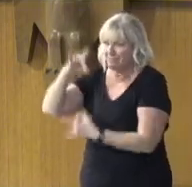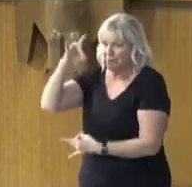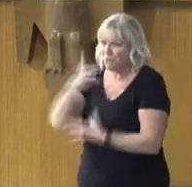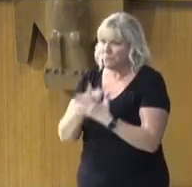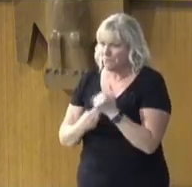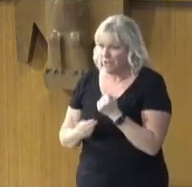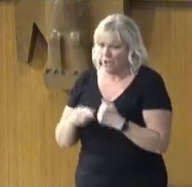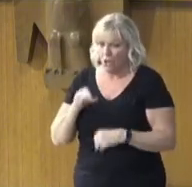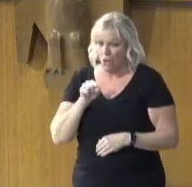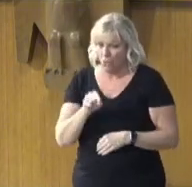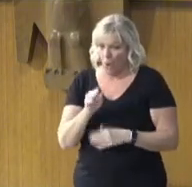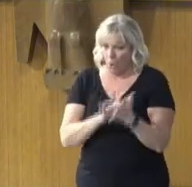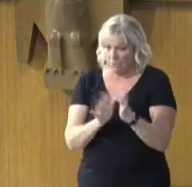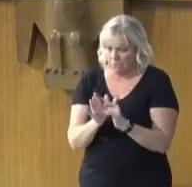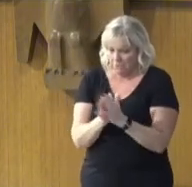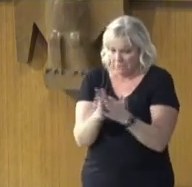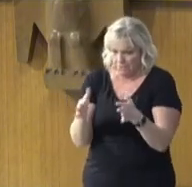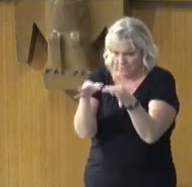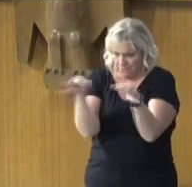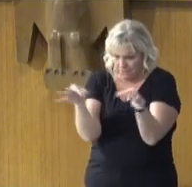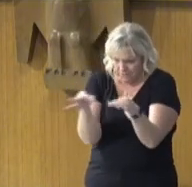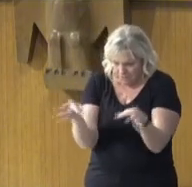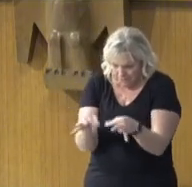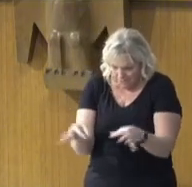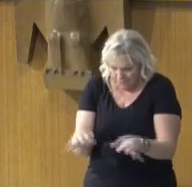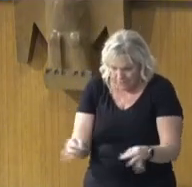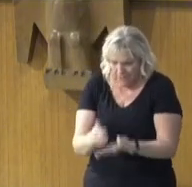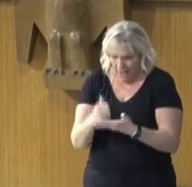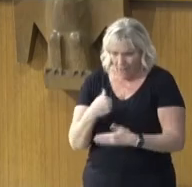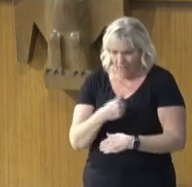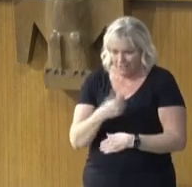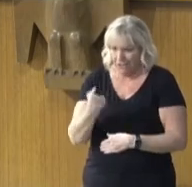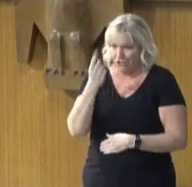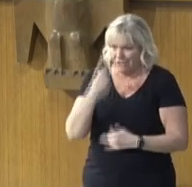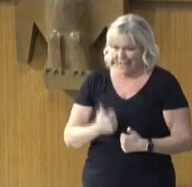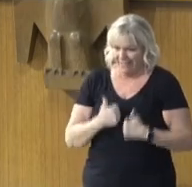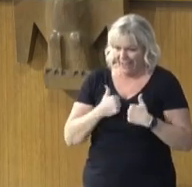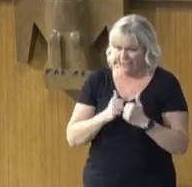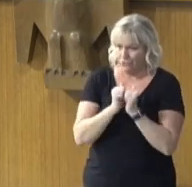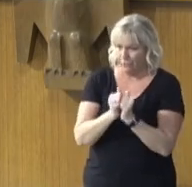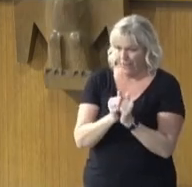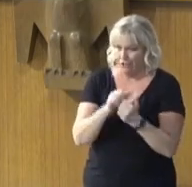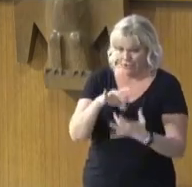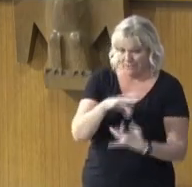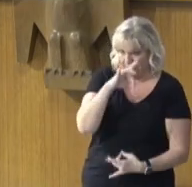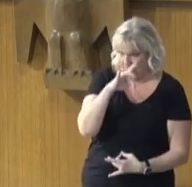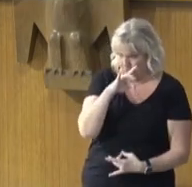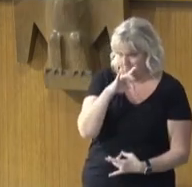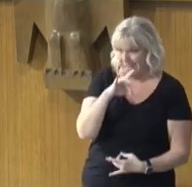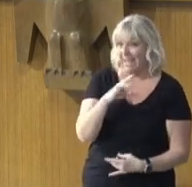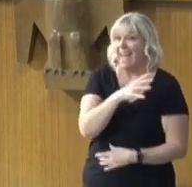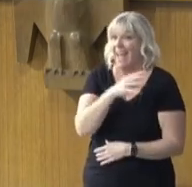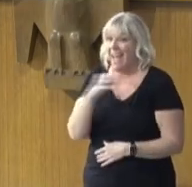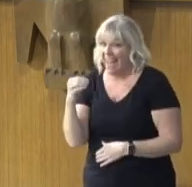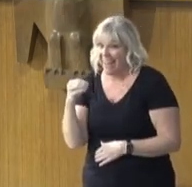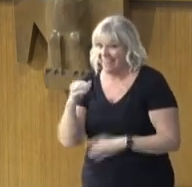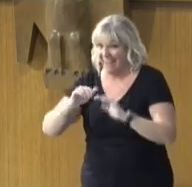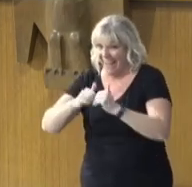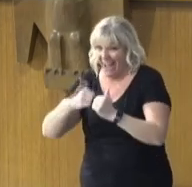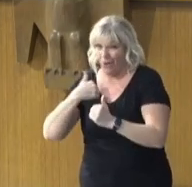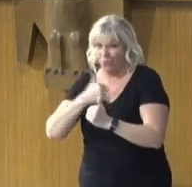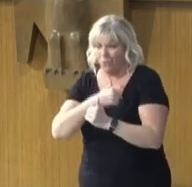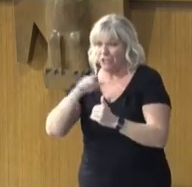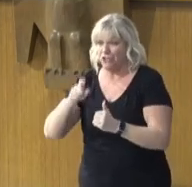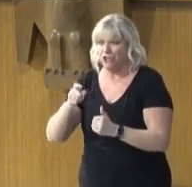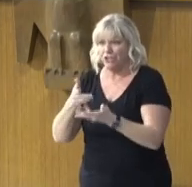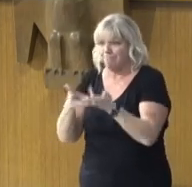from a spiritual understanding of our life together, but they also inform us how we are called to treat one another in our society.